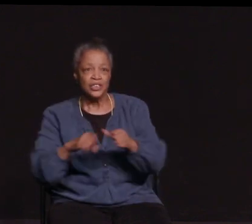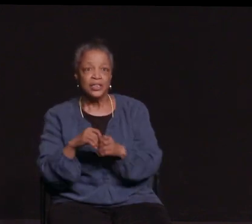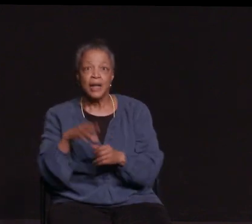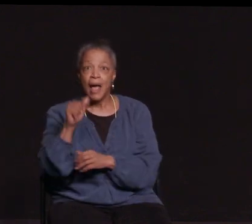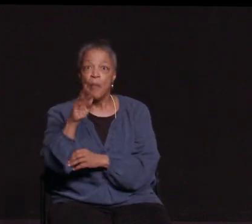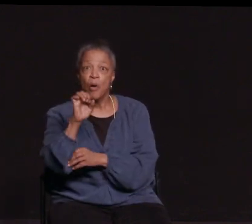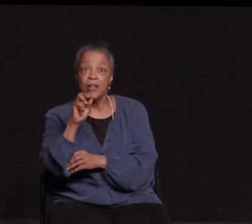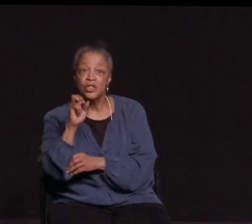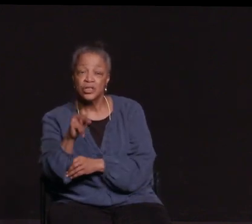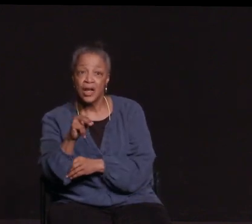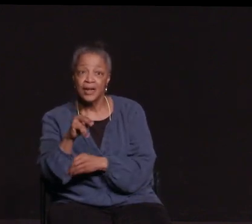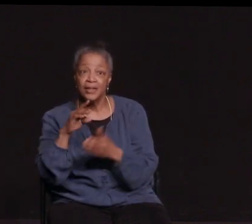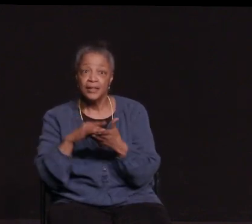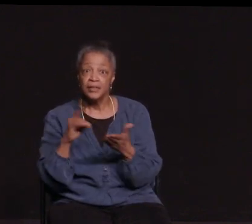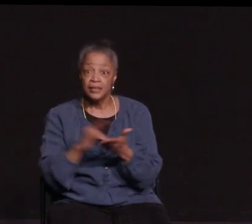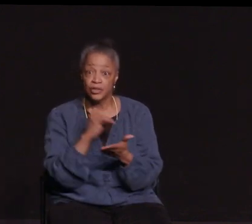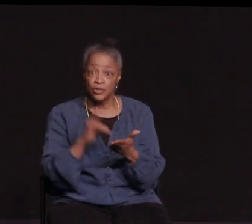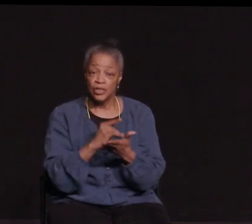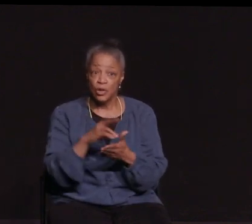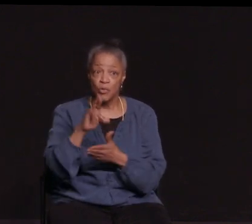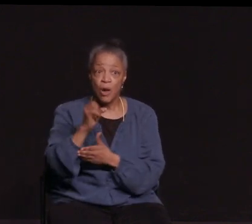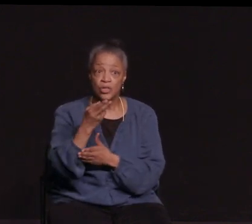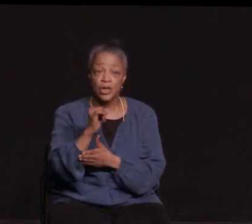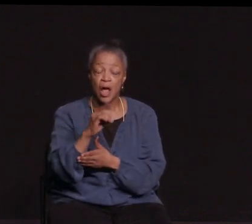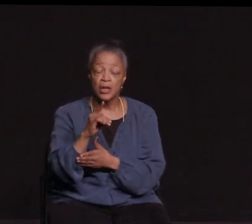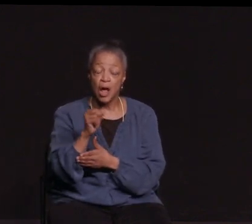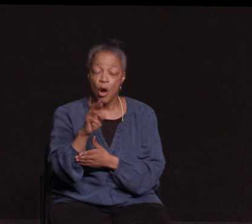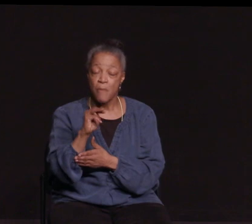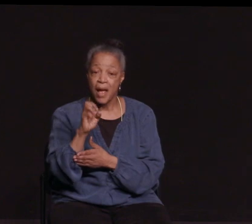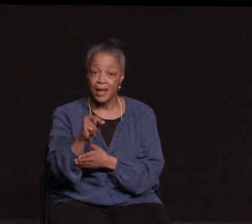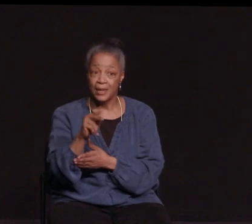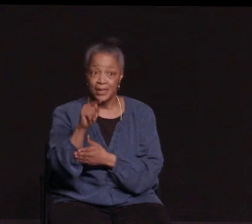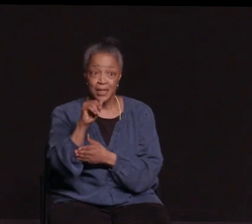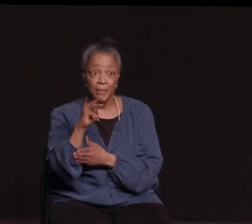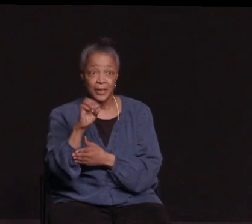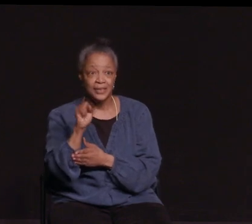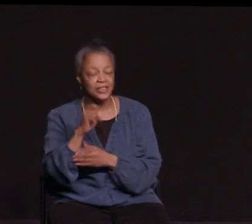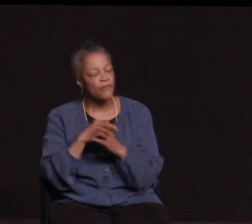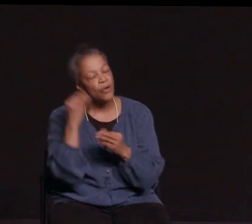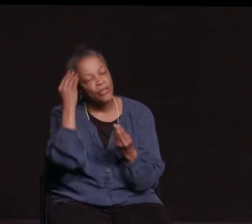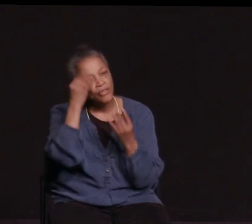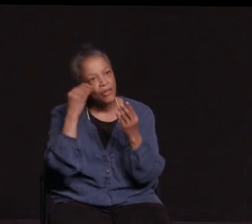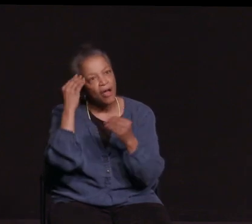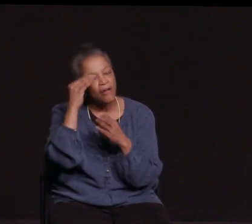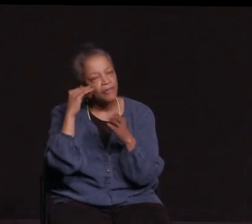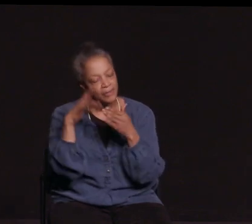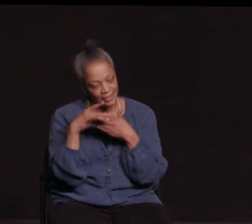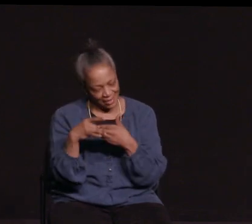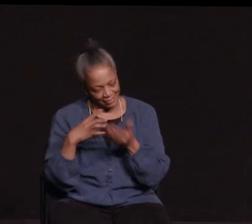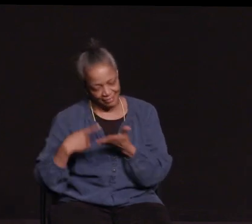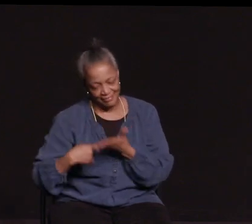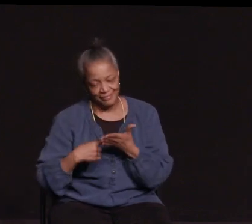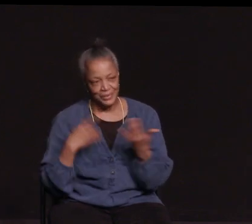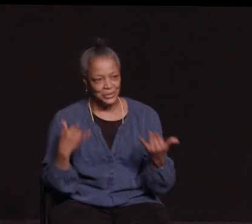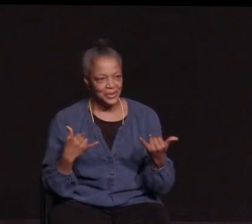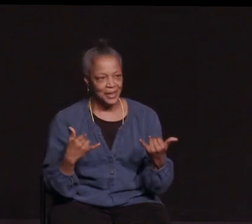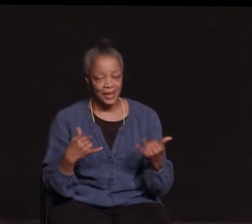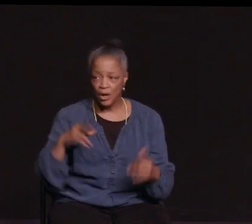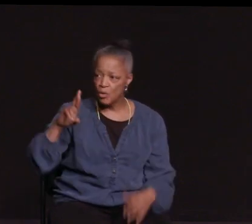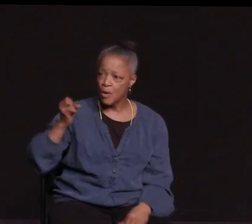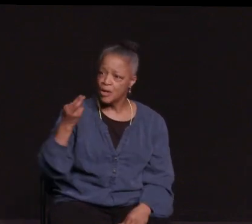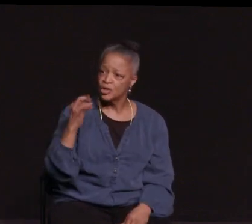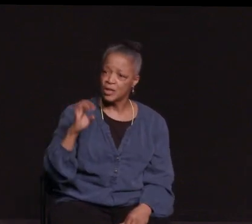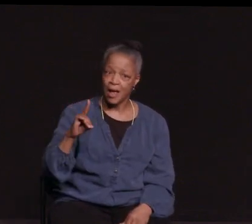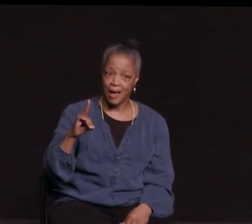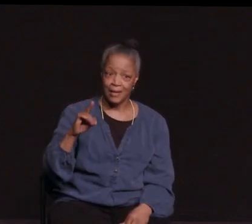Dissertation Writing Fellow Rashad Arman Timmons for thoughtfully curating this conversation today. Rashad